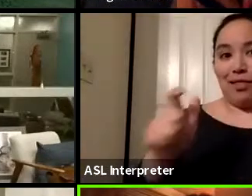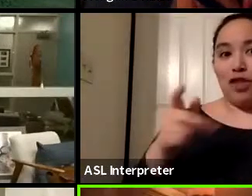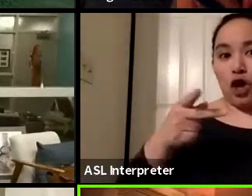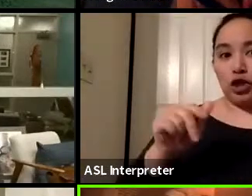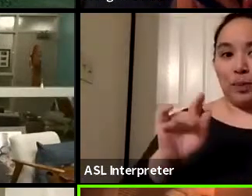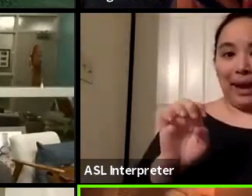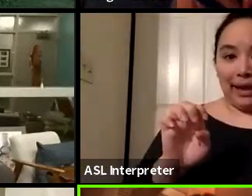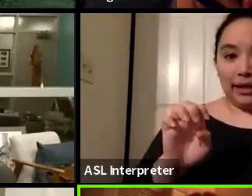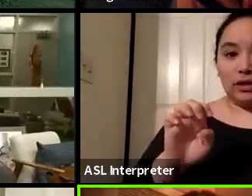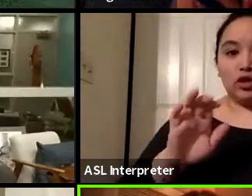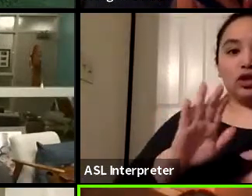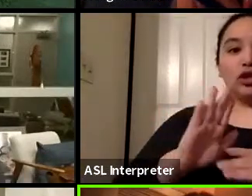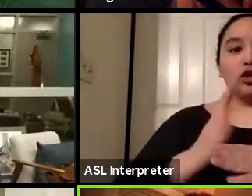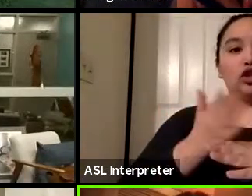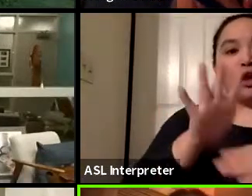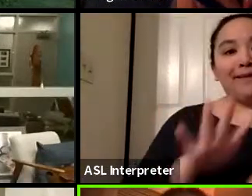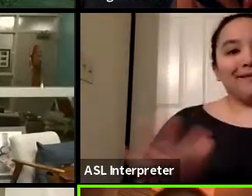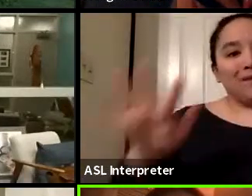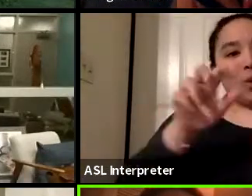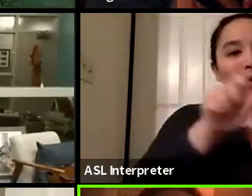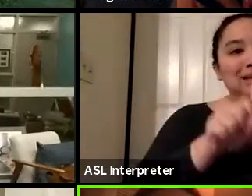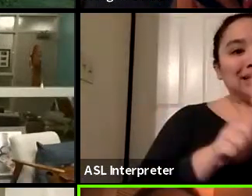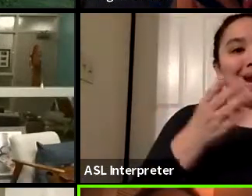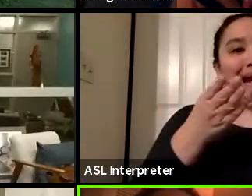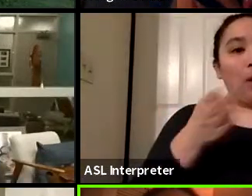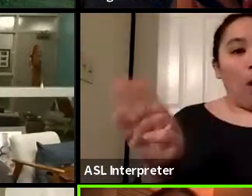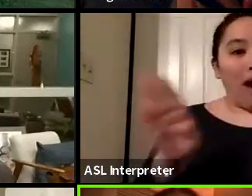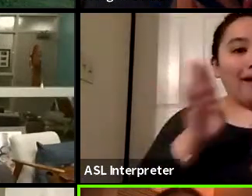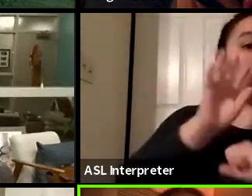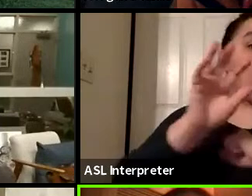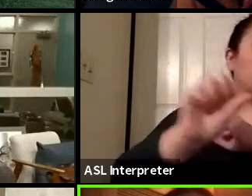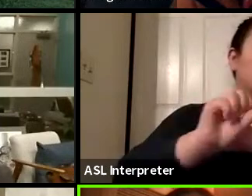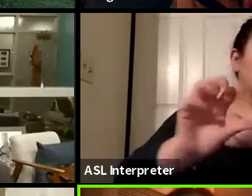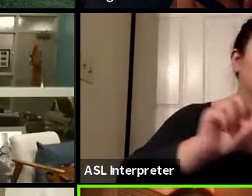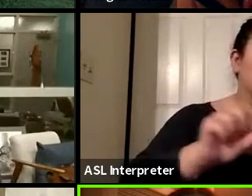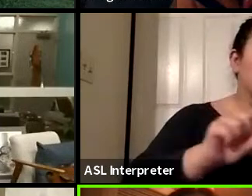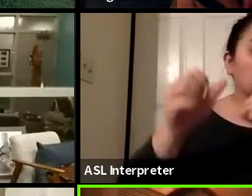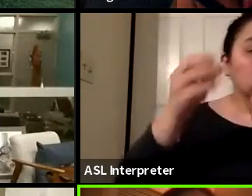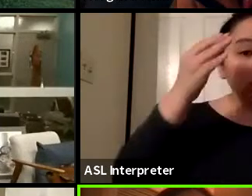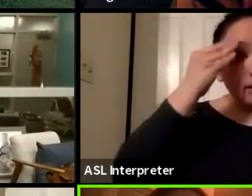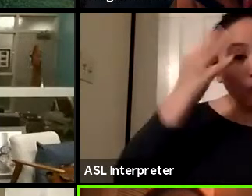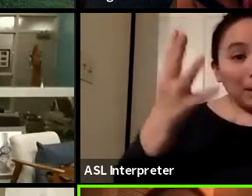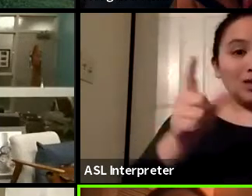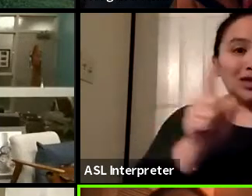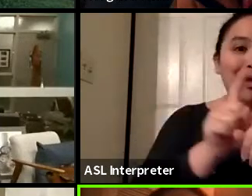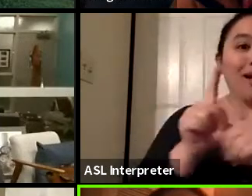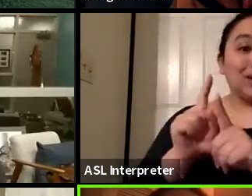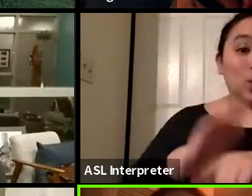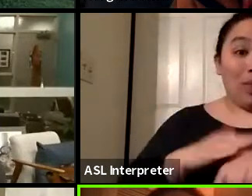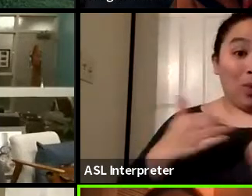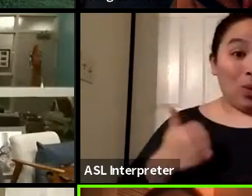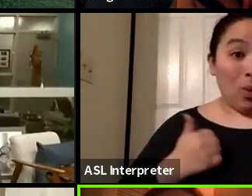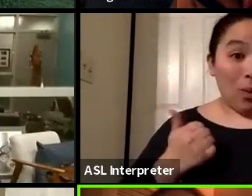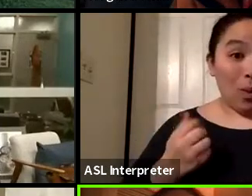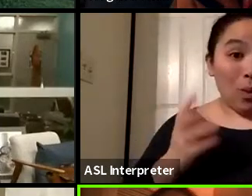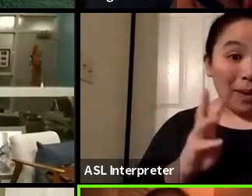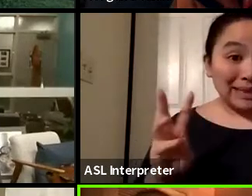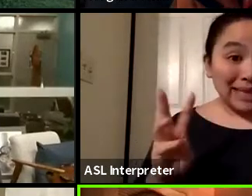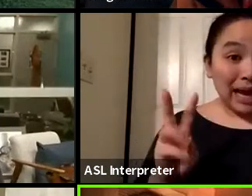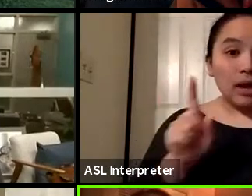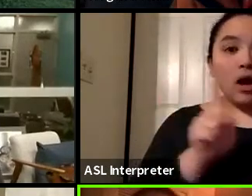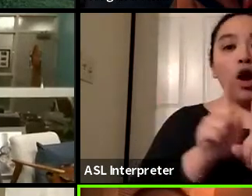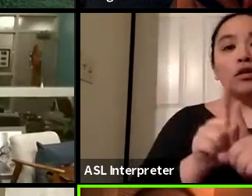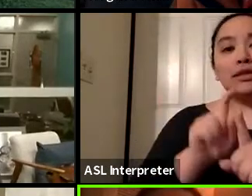across because we're a statewide org that blasts information. It also exists on our website. And then EOC as well